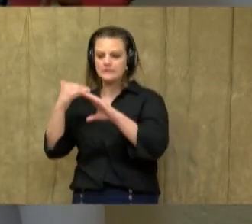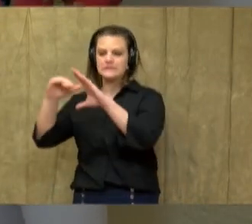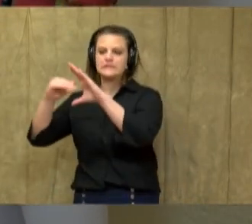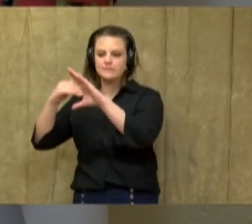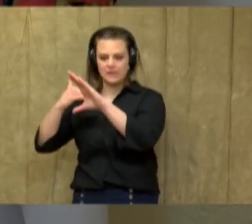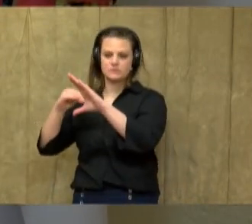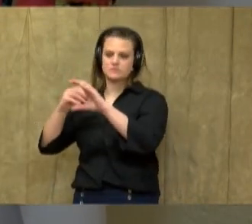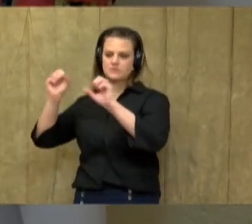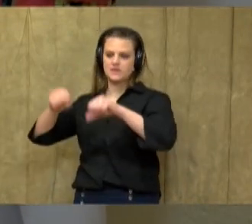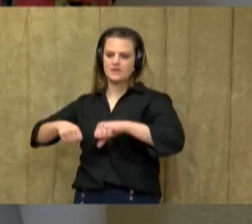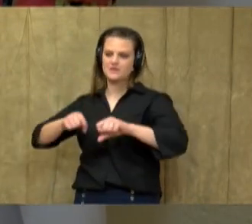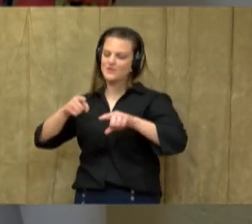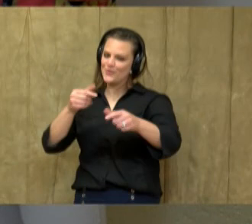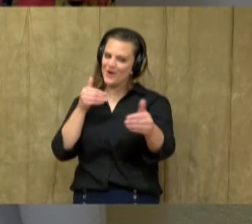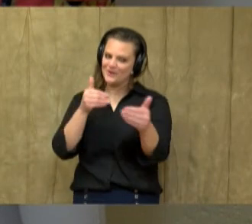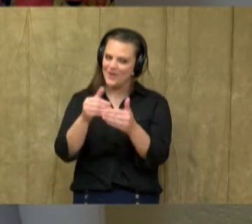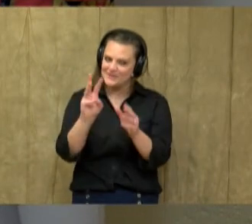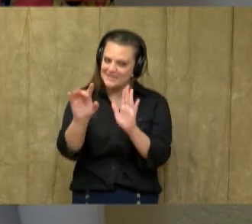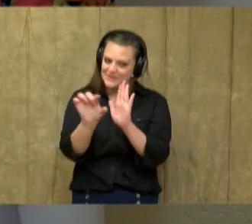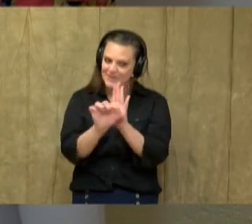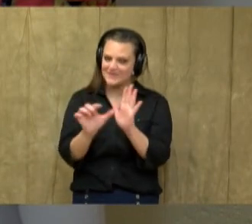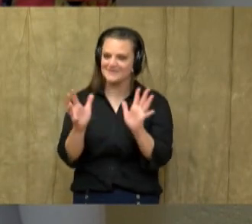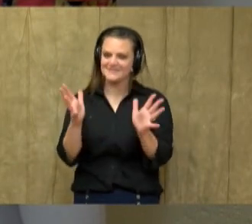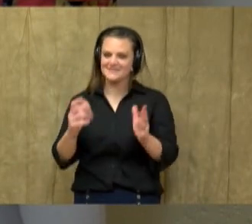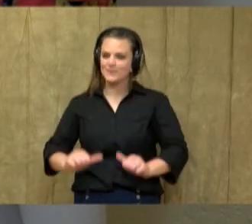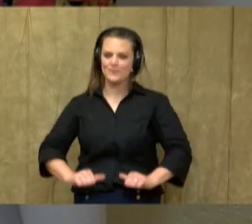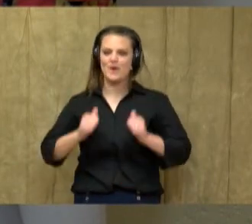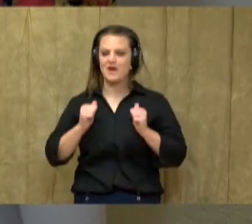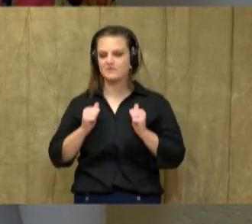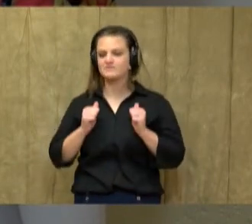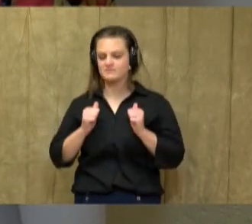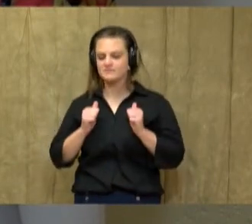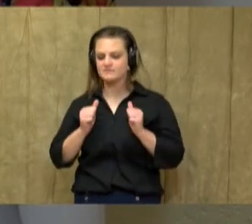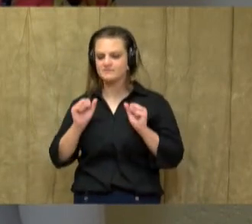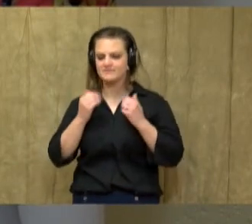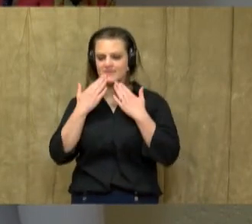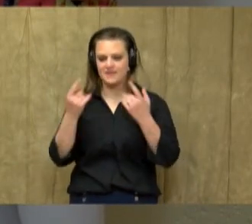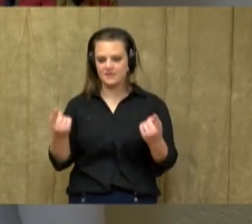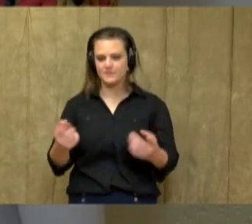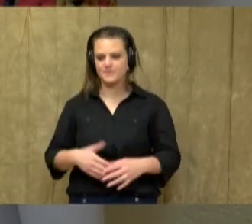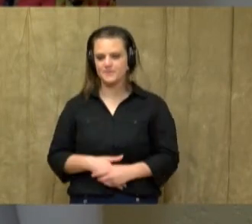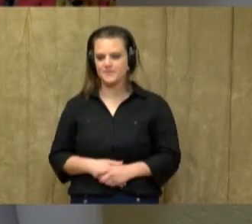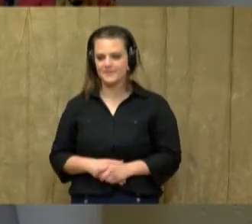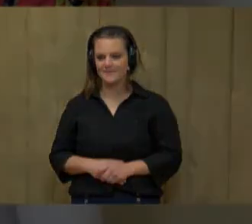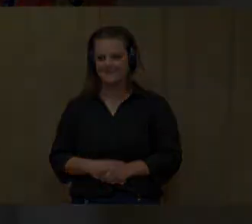remember that you are so much closer to being a 6th grader. I'm so proud of you. Thank you.